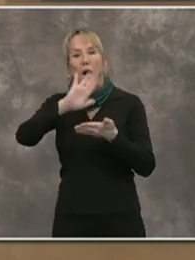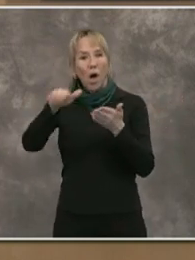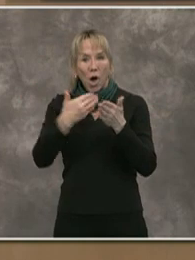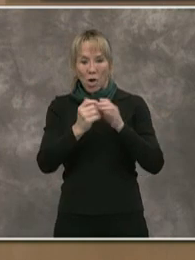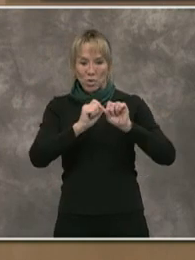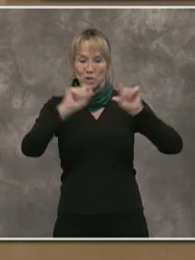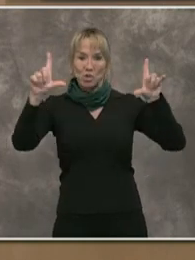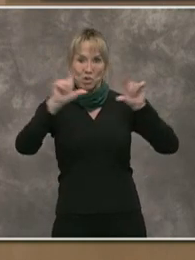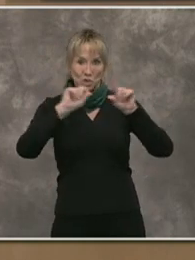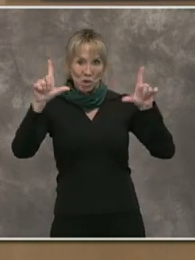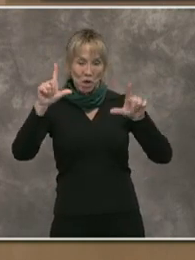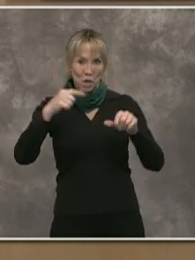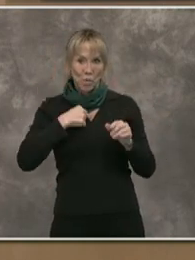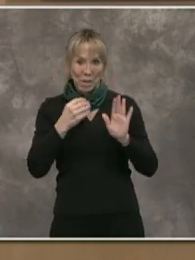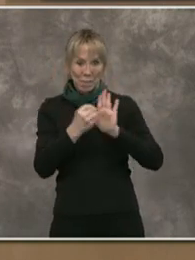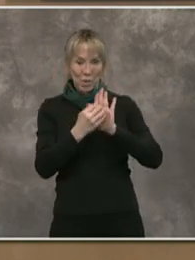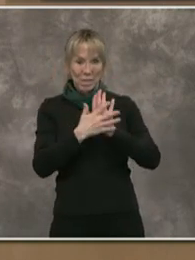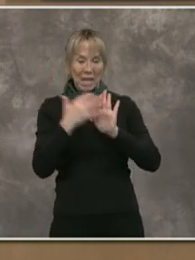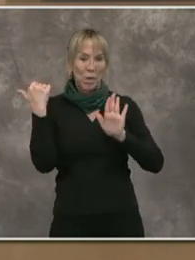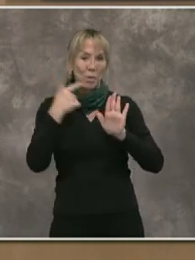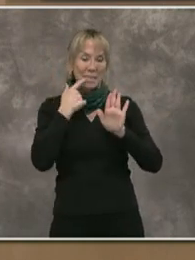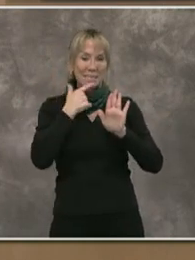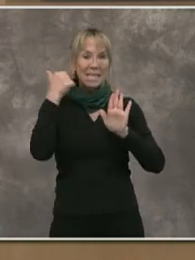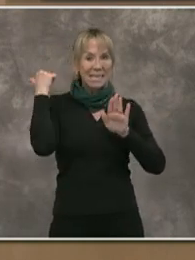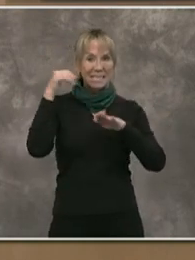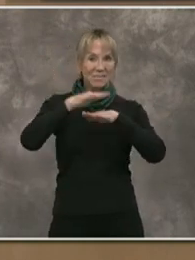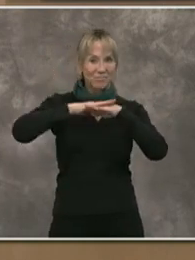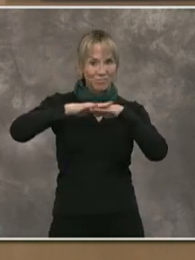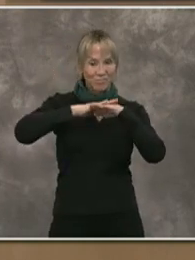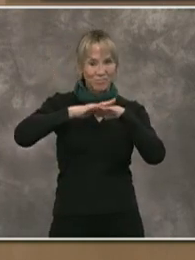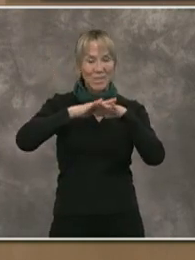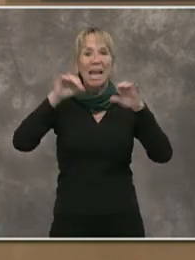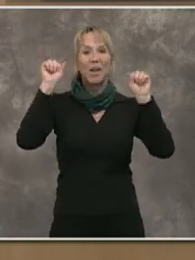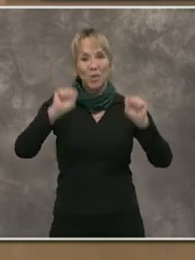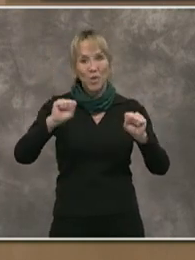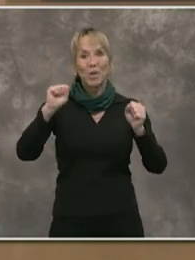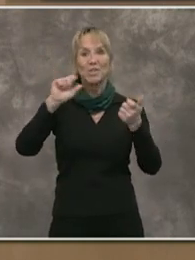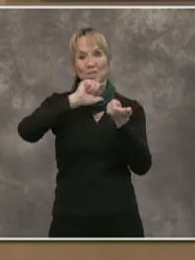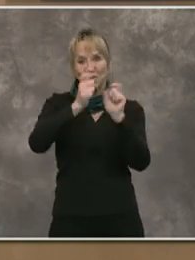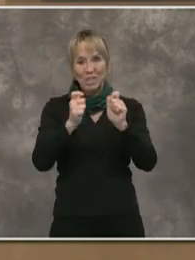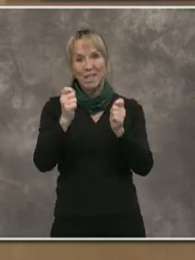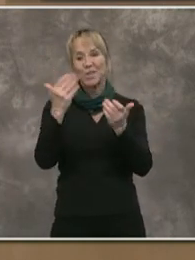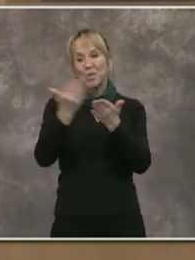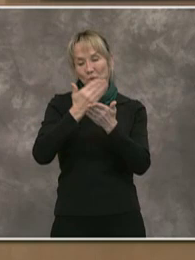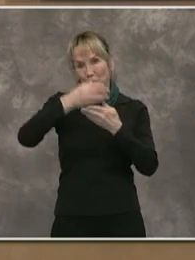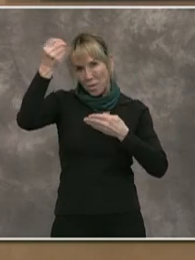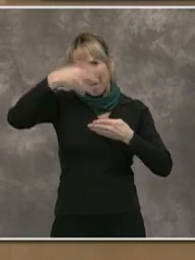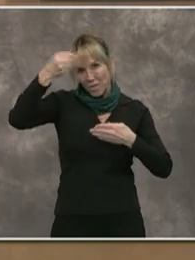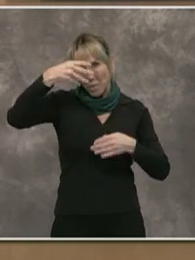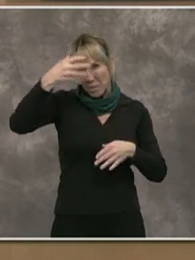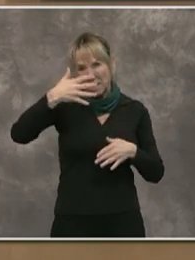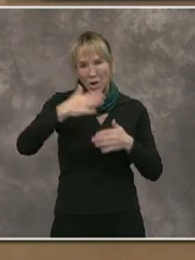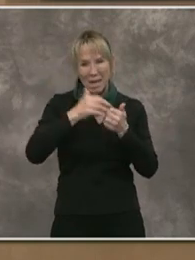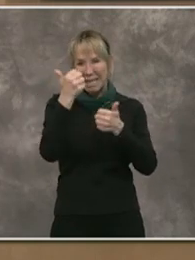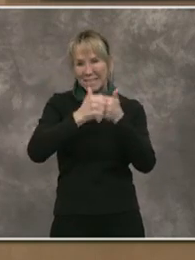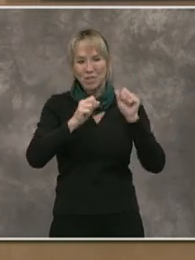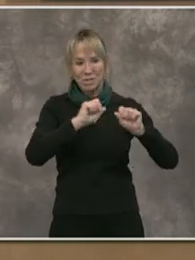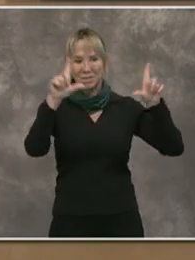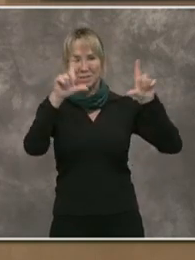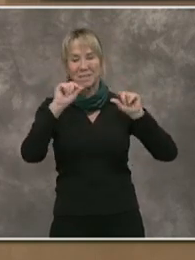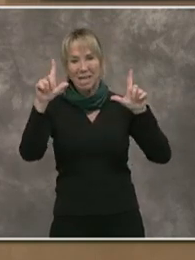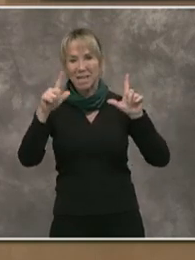we produce that this data is preliminary and subject to new information coming in. And again, I think where